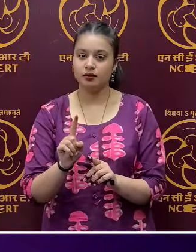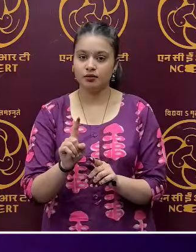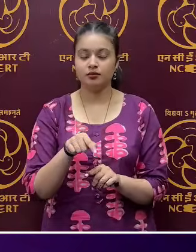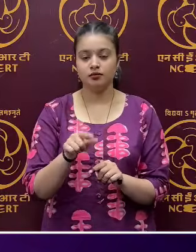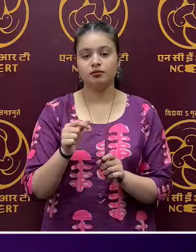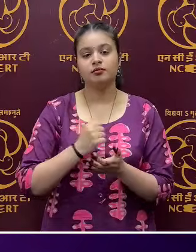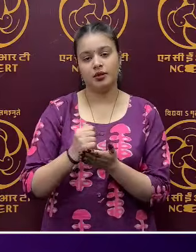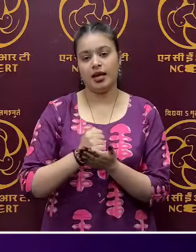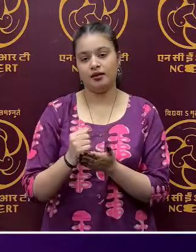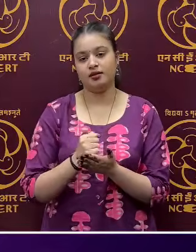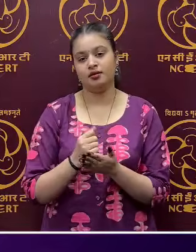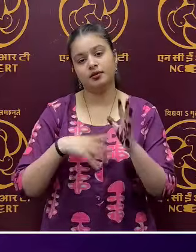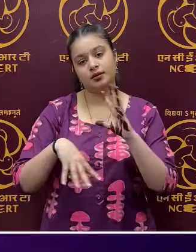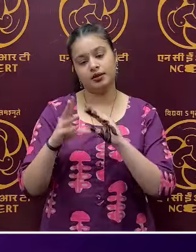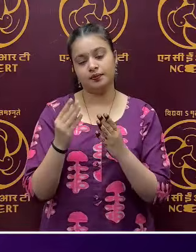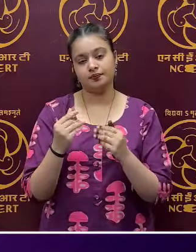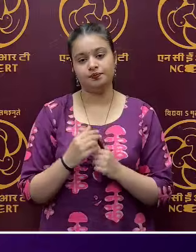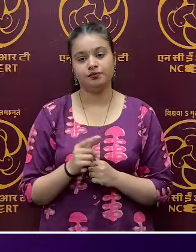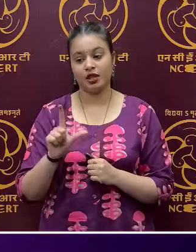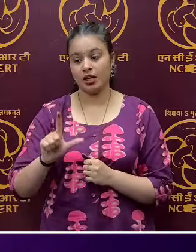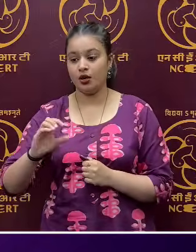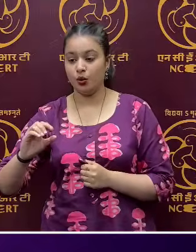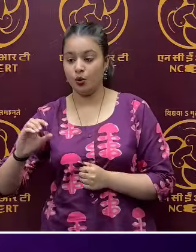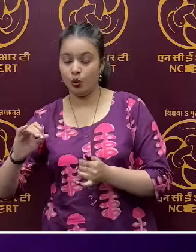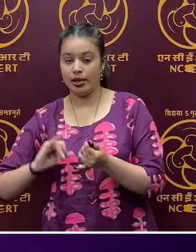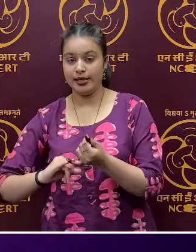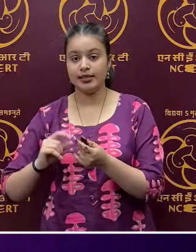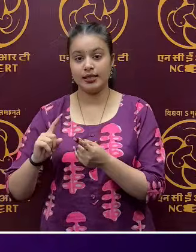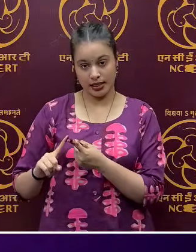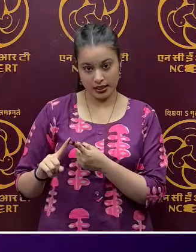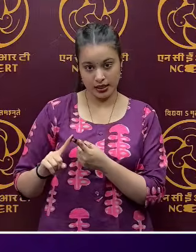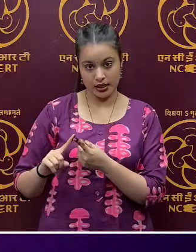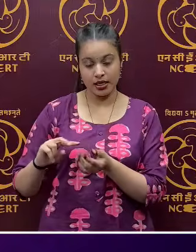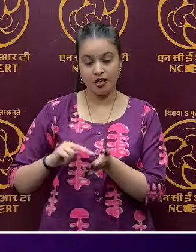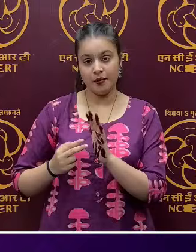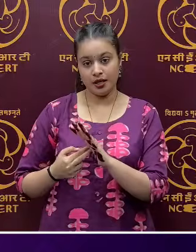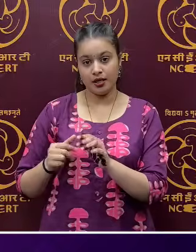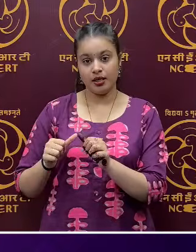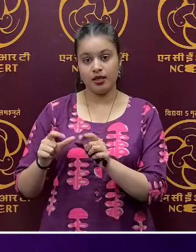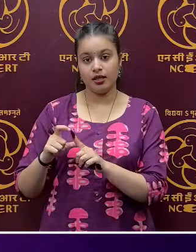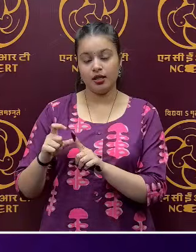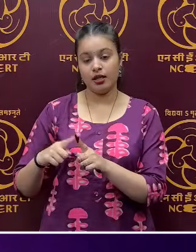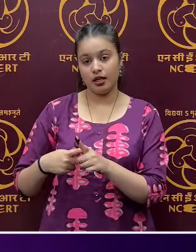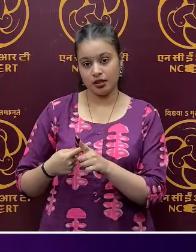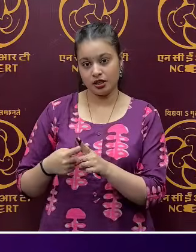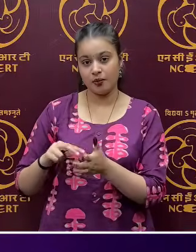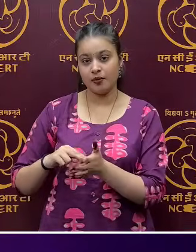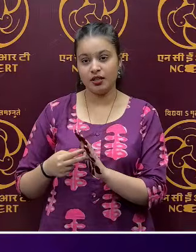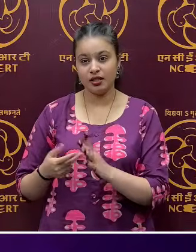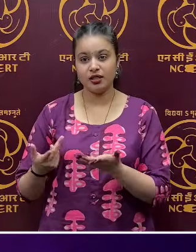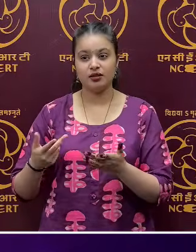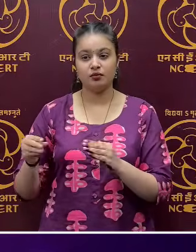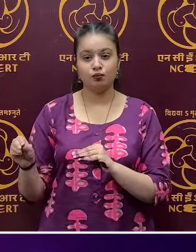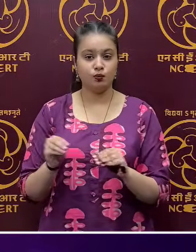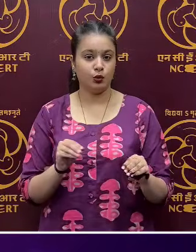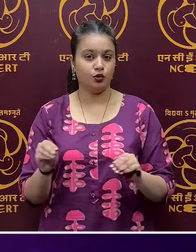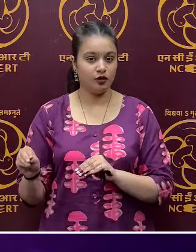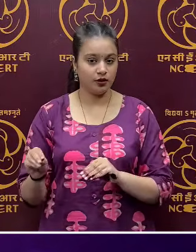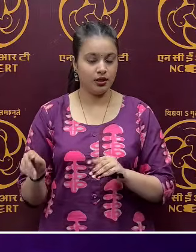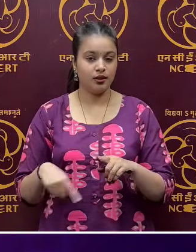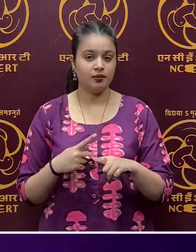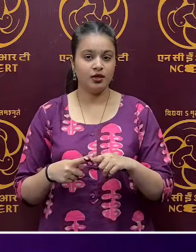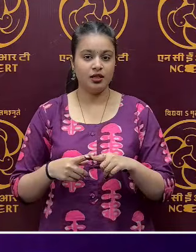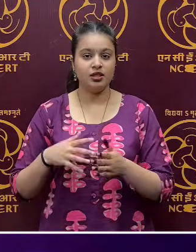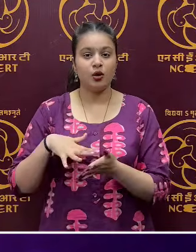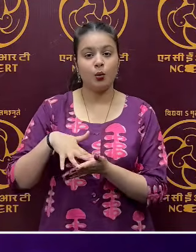practice. So LOOSE is an adjective meaning slack, movable or